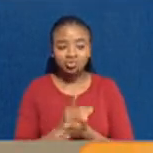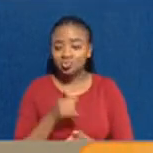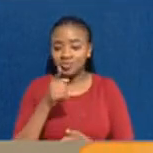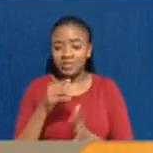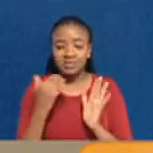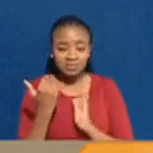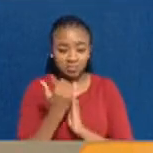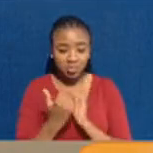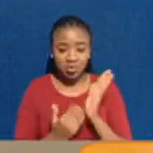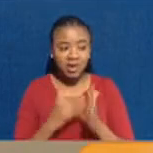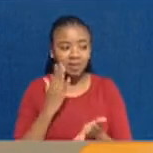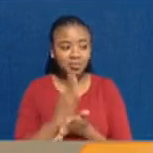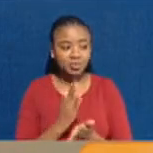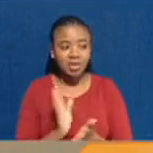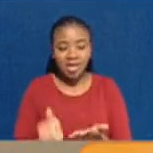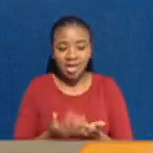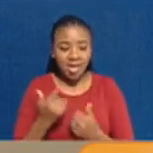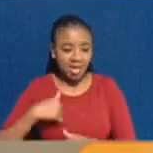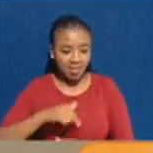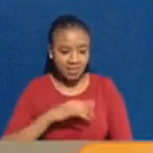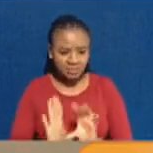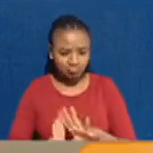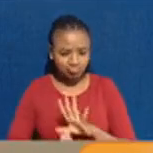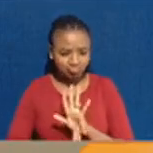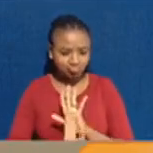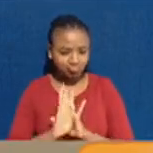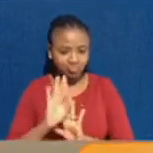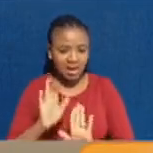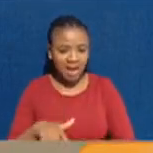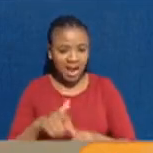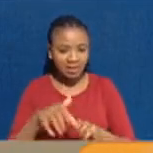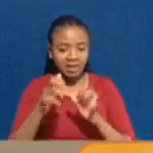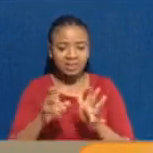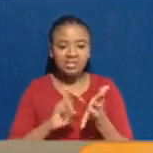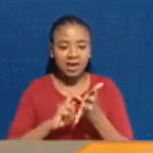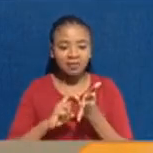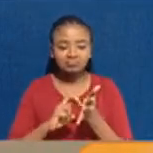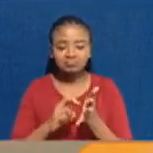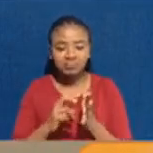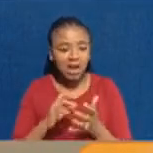us increase agricultural productivity as well as